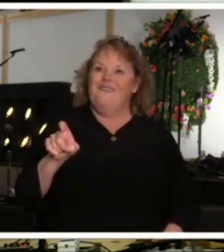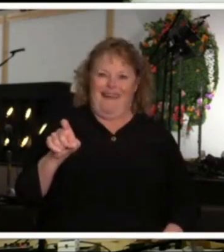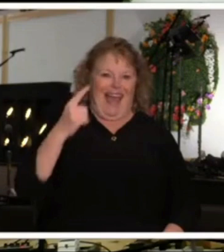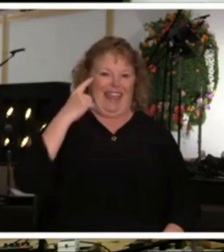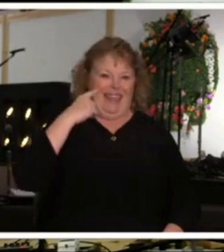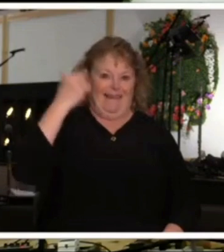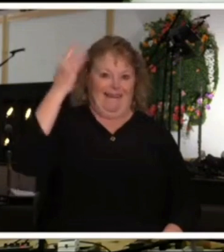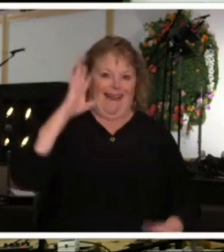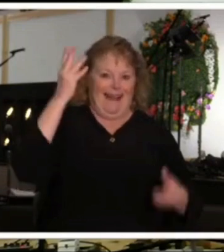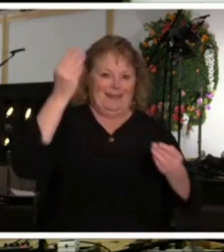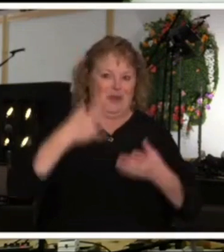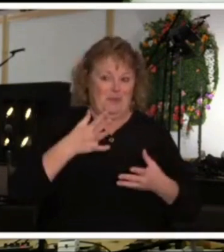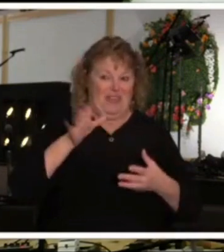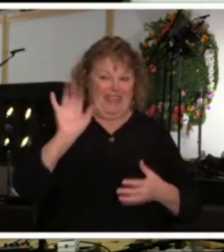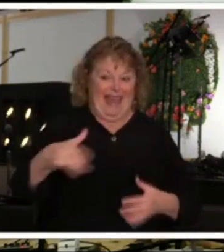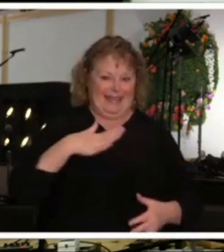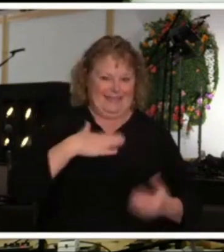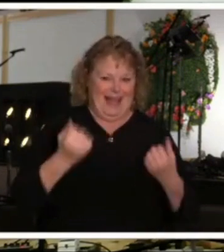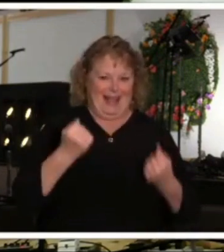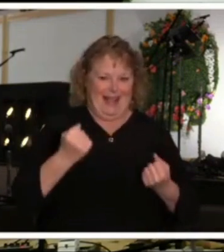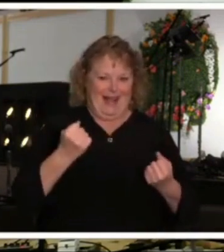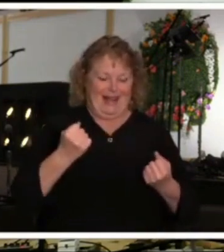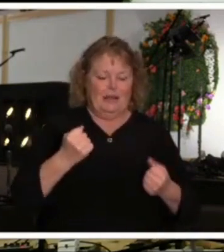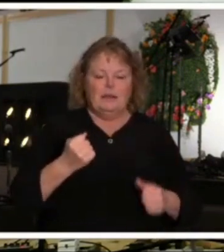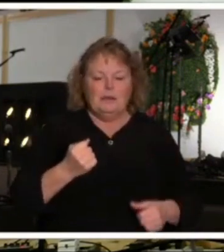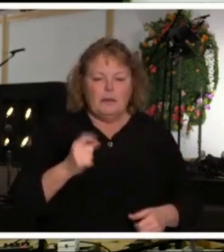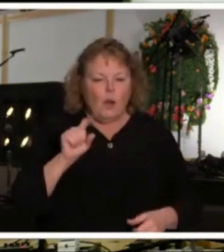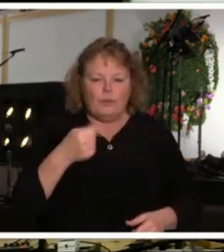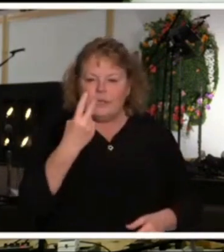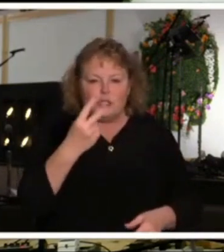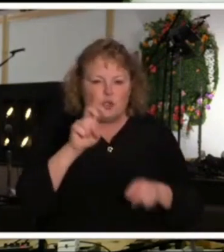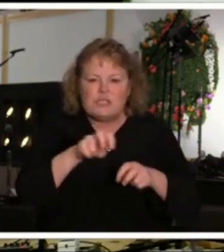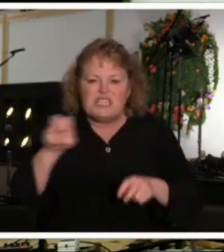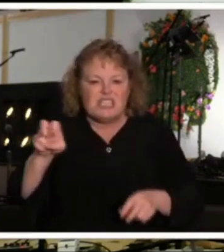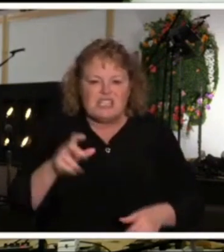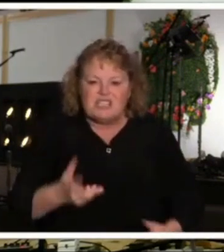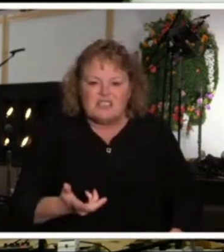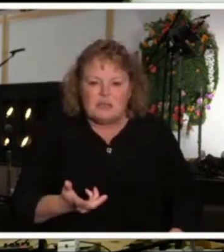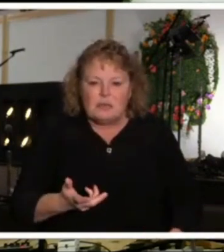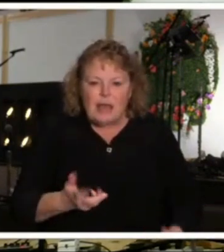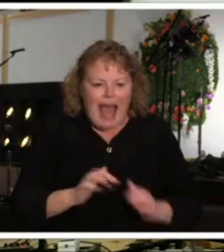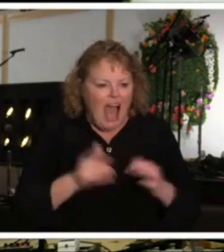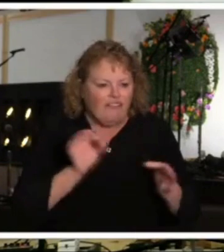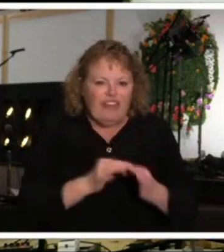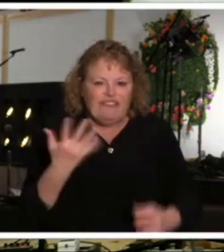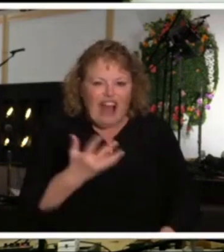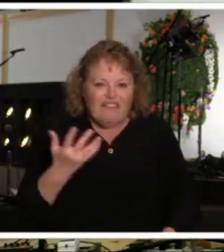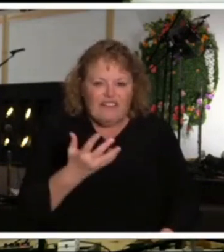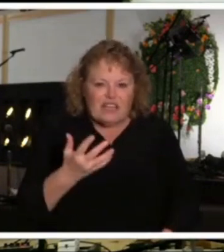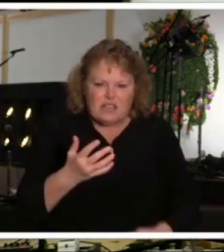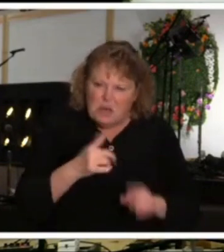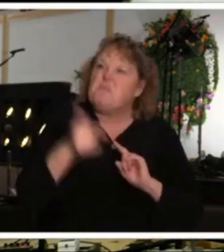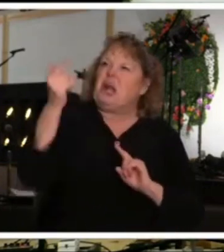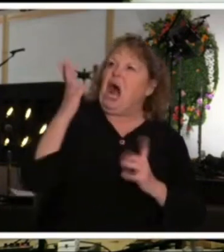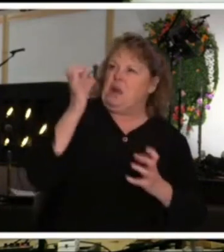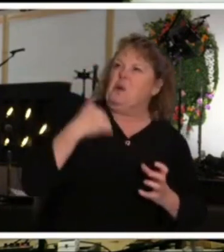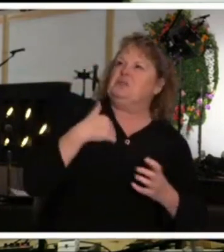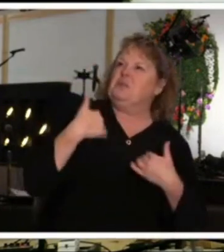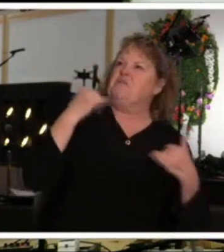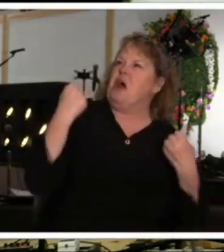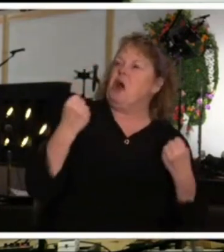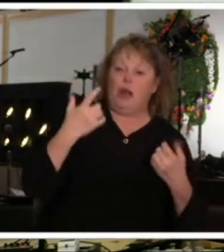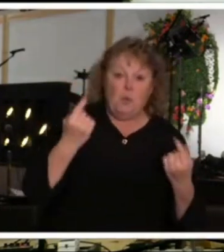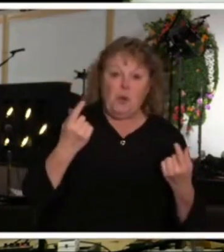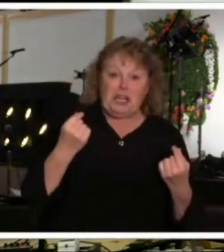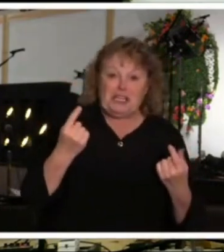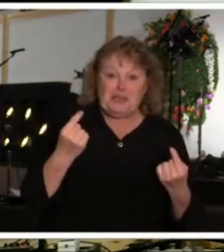want you to have the car, even though it can't fit your family. I wouldn't have you seen the car if I didn't want you to have the car. So I go out, and